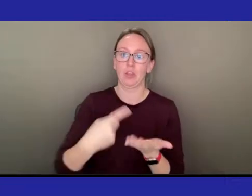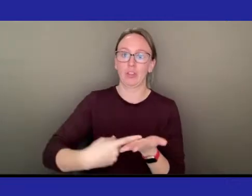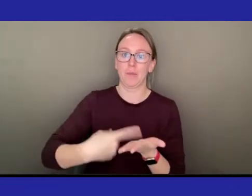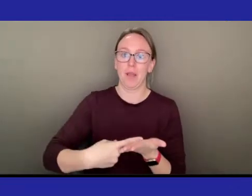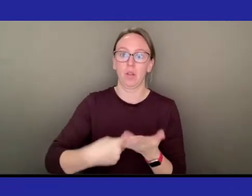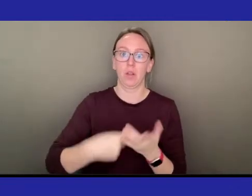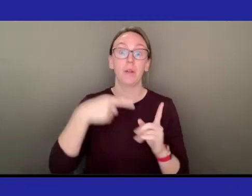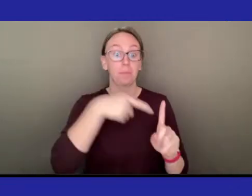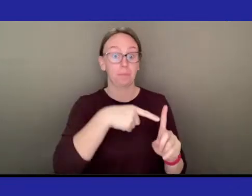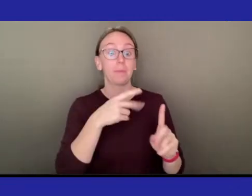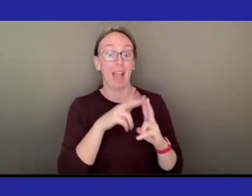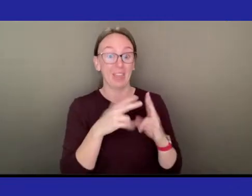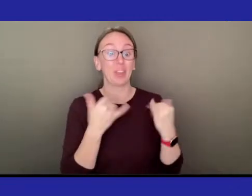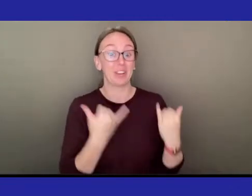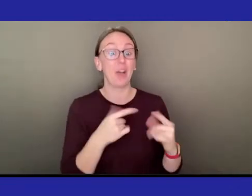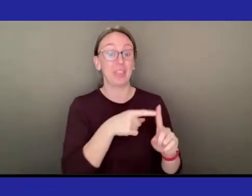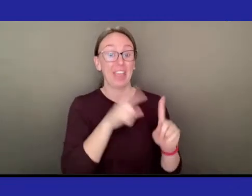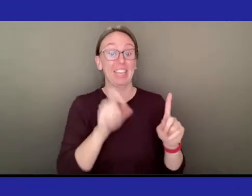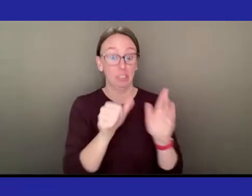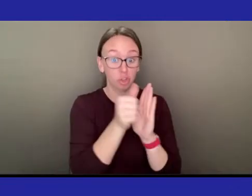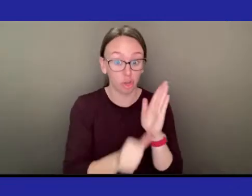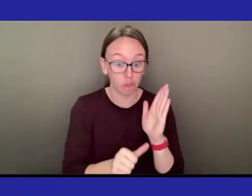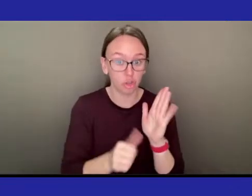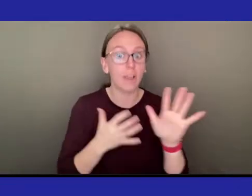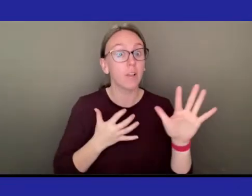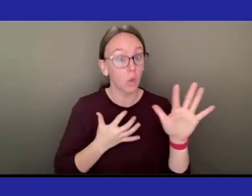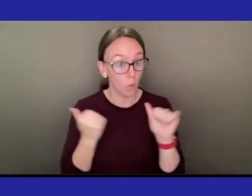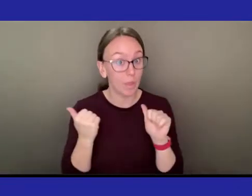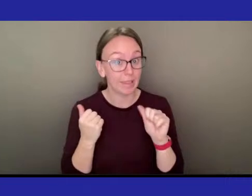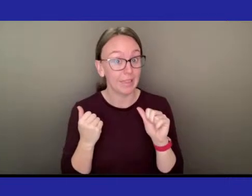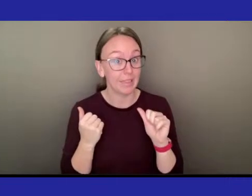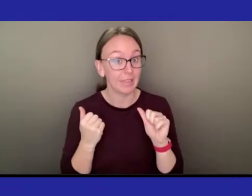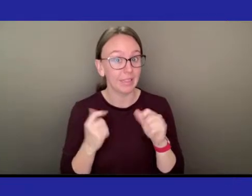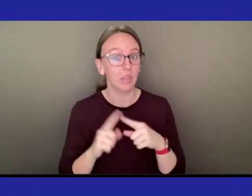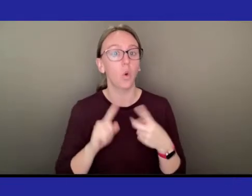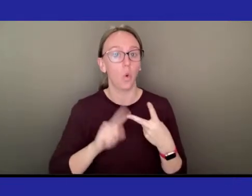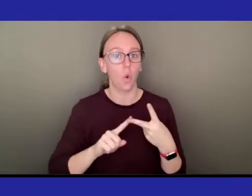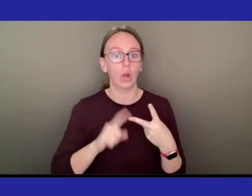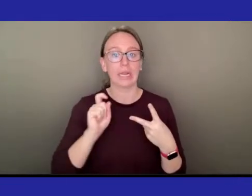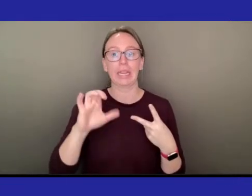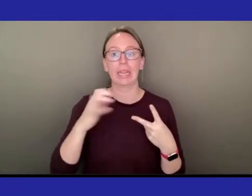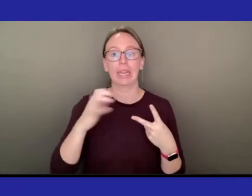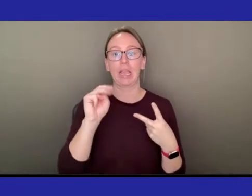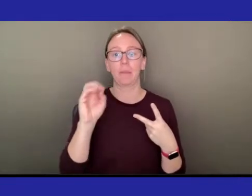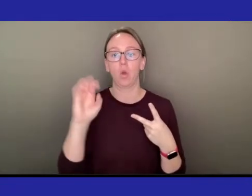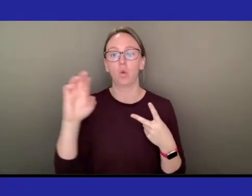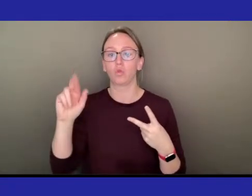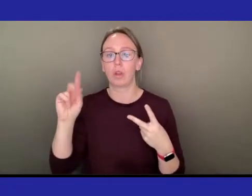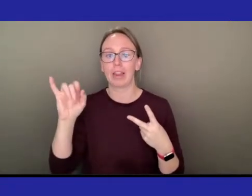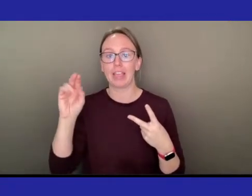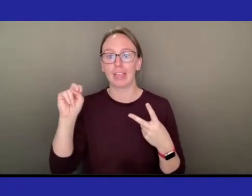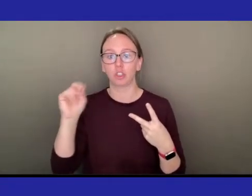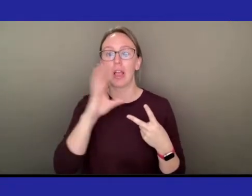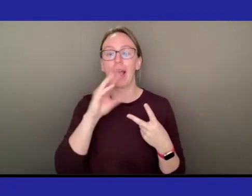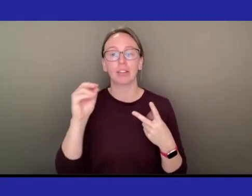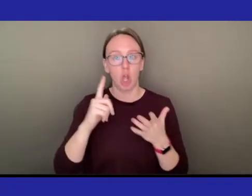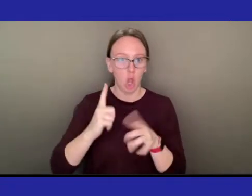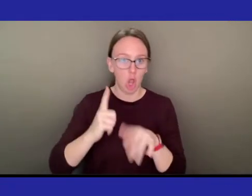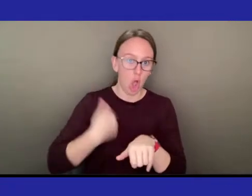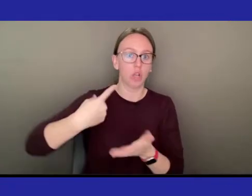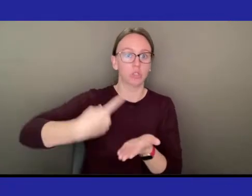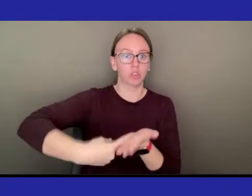either needs surgery rapidly, or they need chemoradiation and a long talk about, you